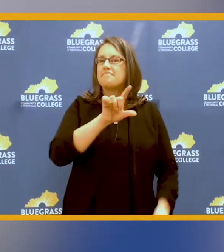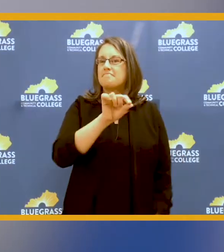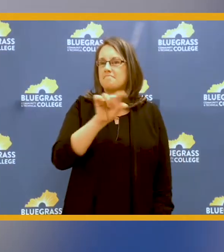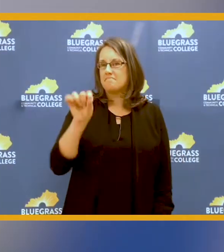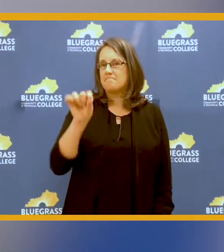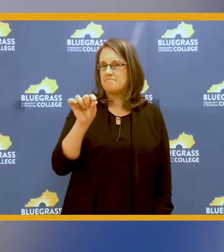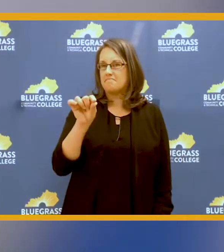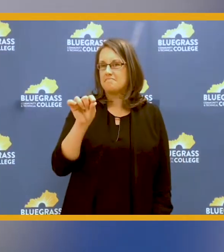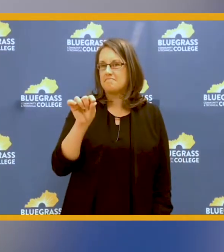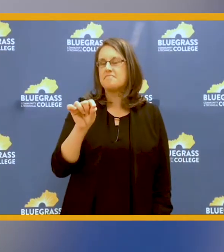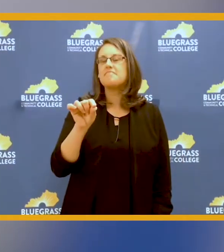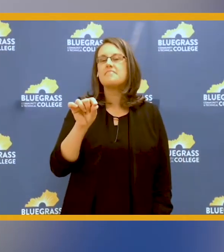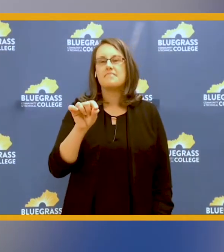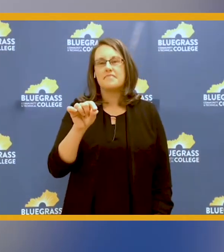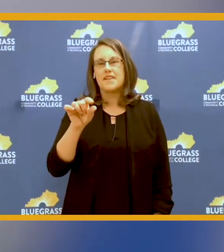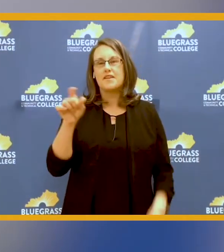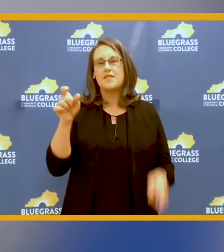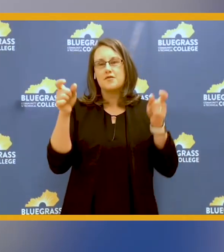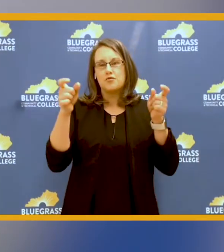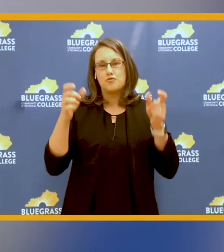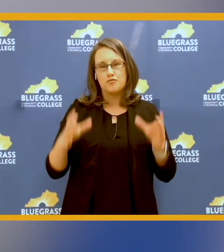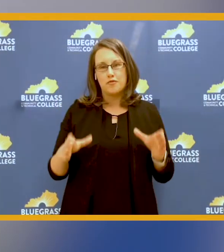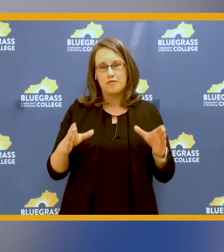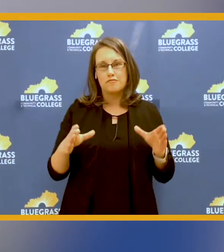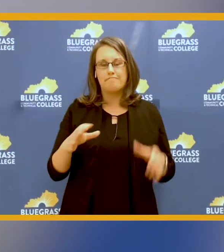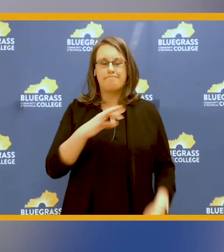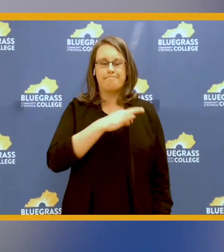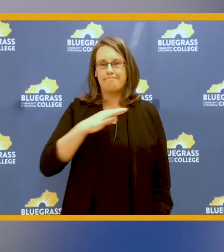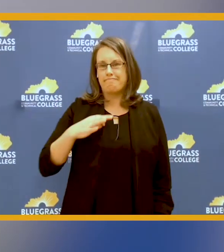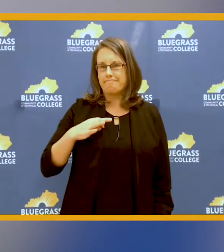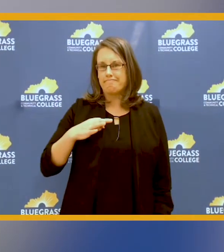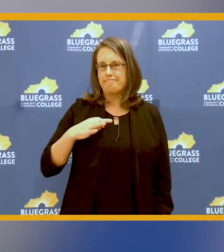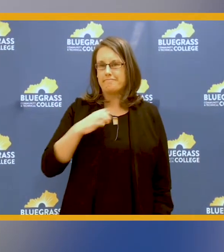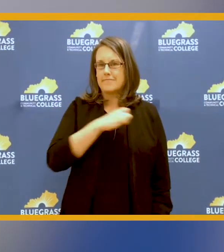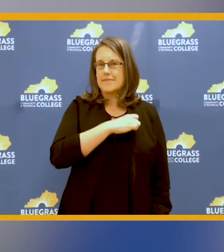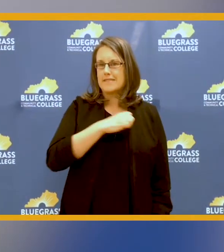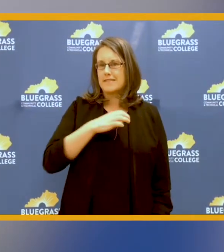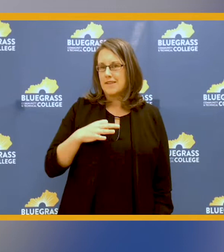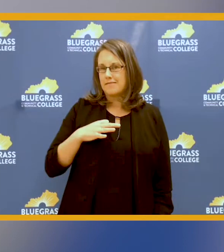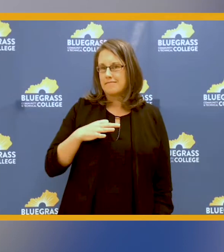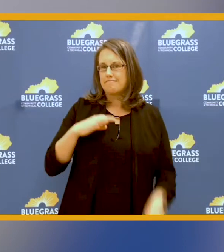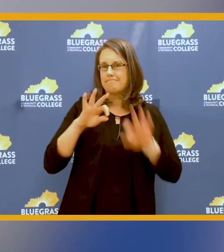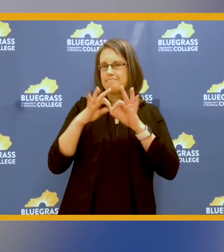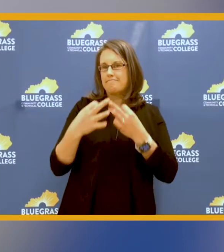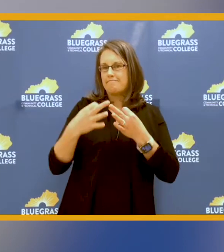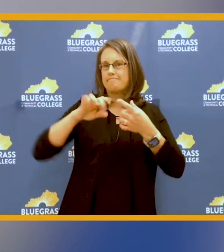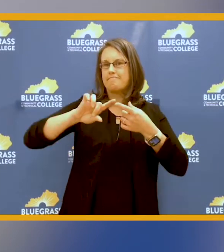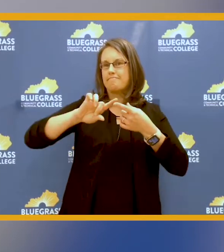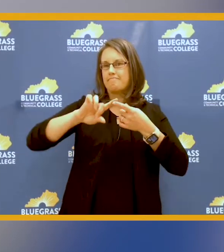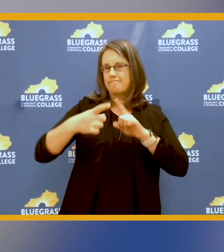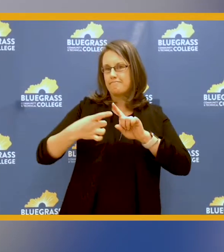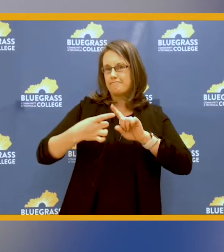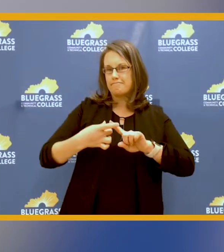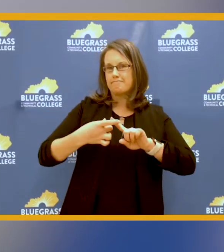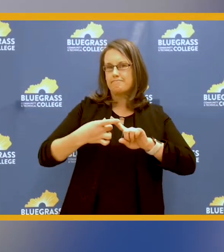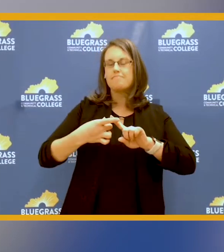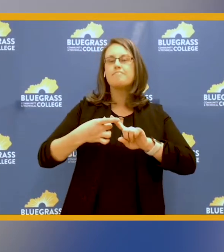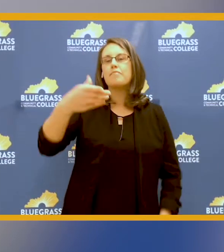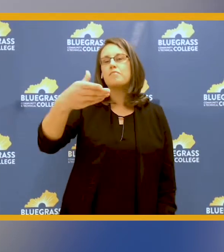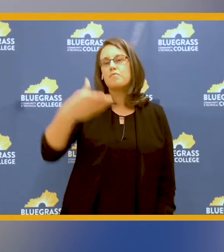Class of 2020, Board of Directors, faculty, staff, family and